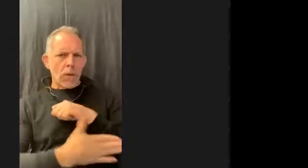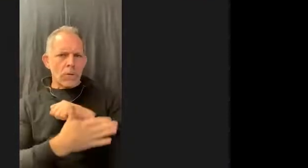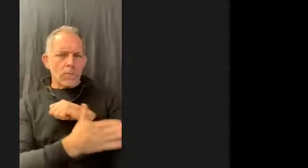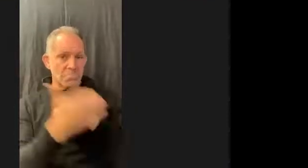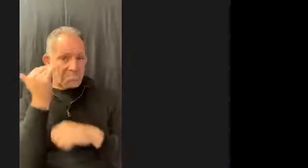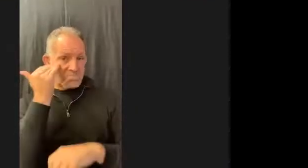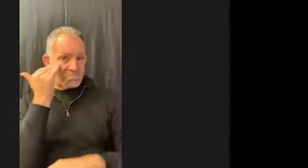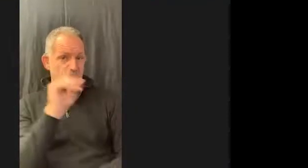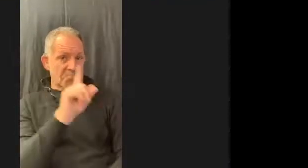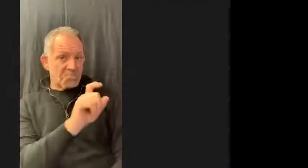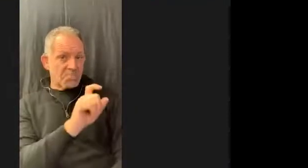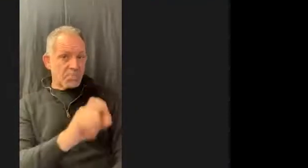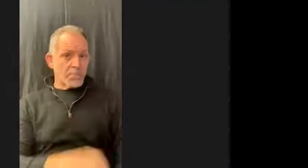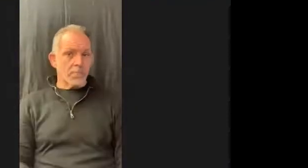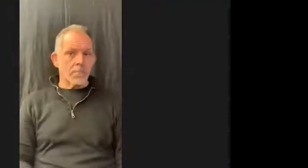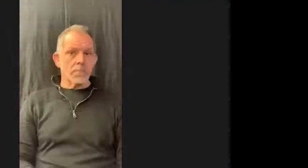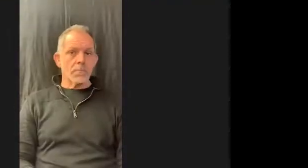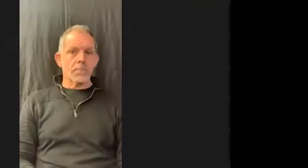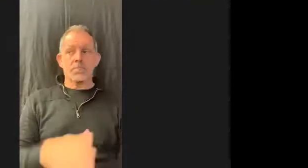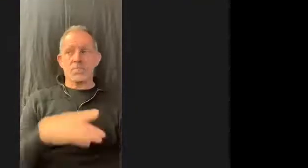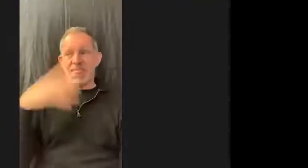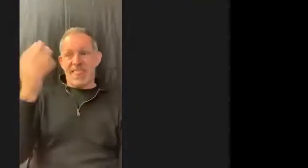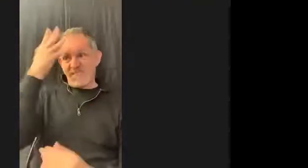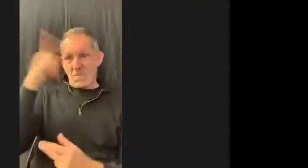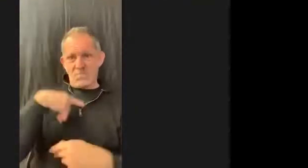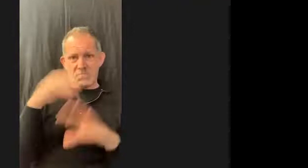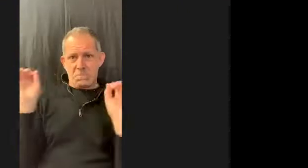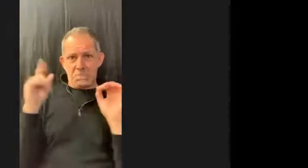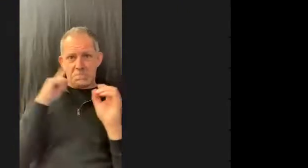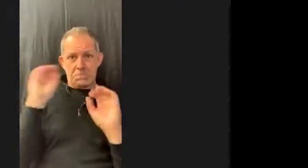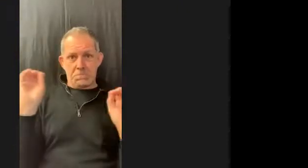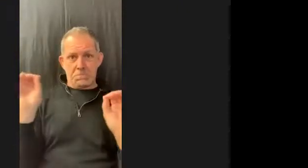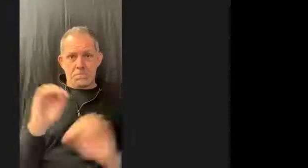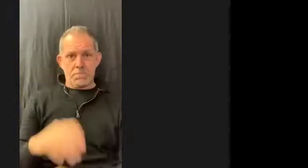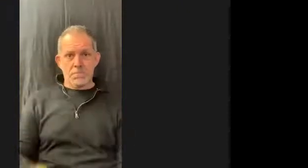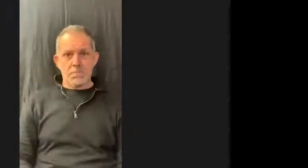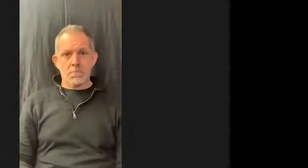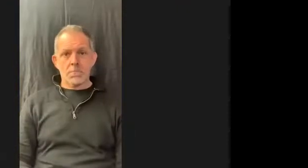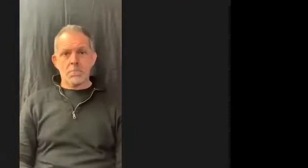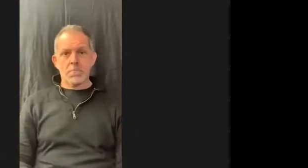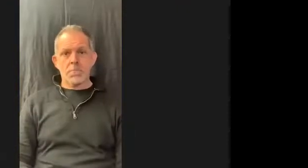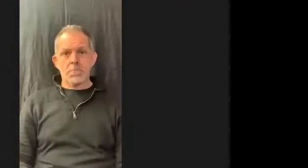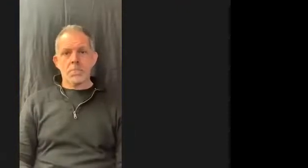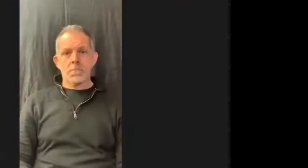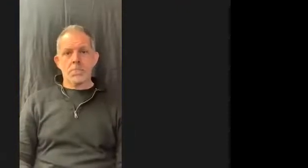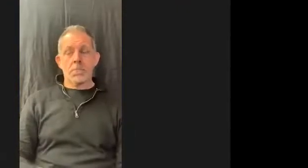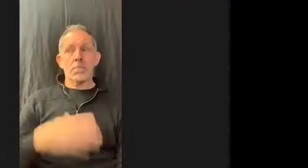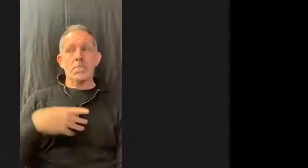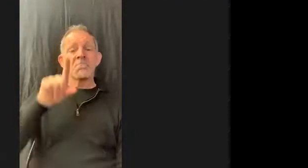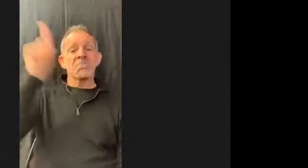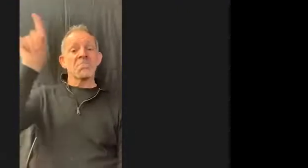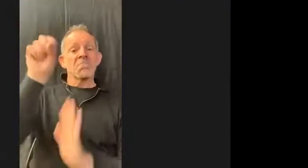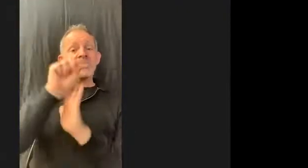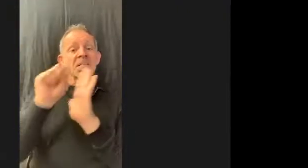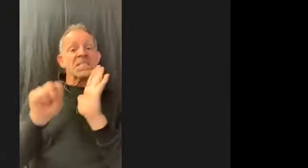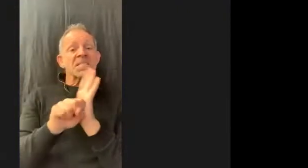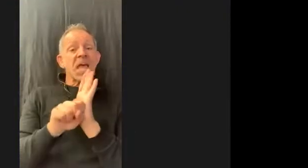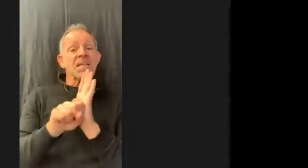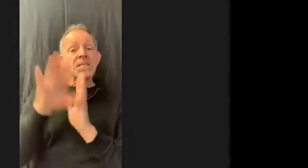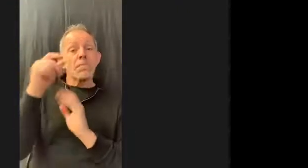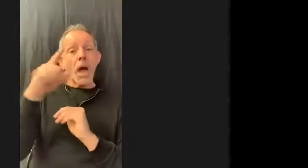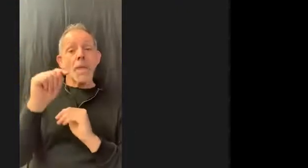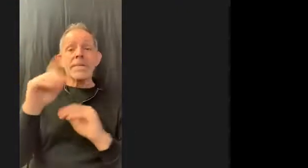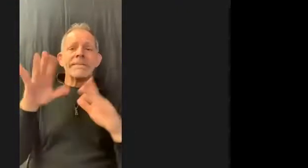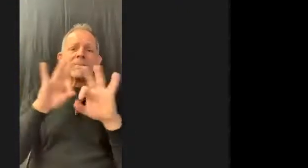No, I would suspect that the State Department of Children, Family, and Youth would be the